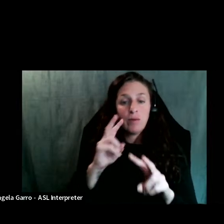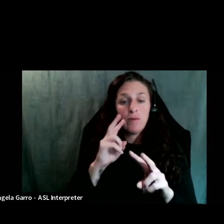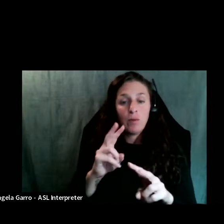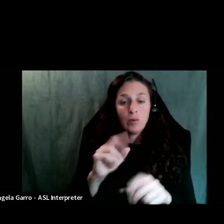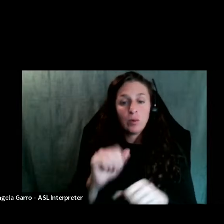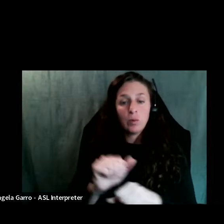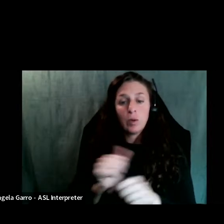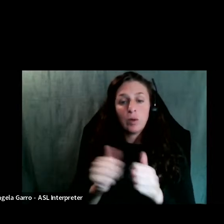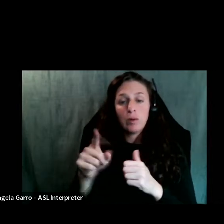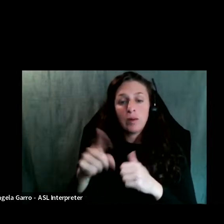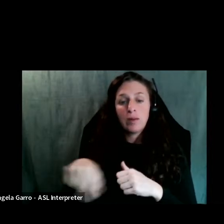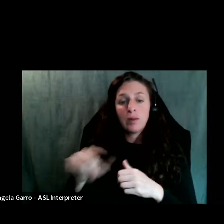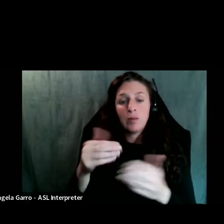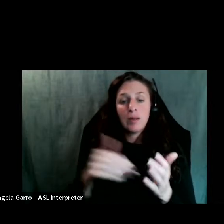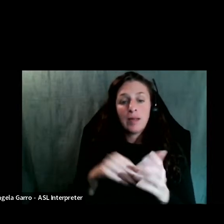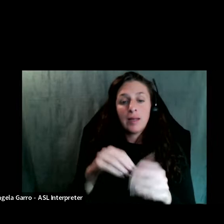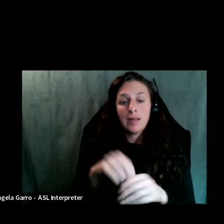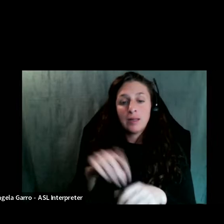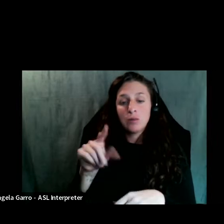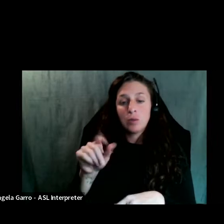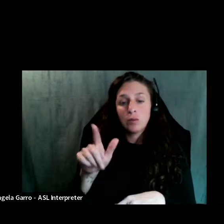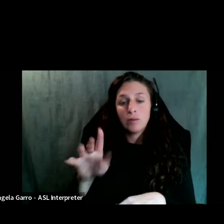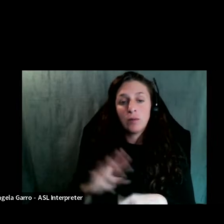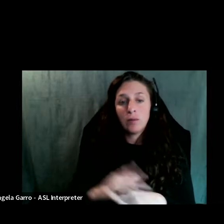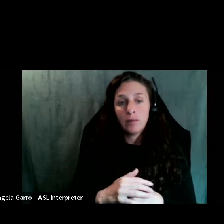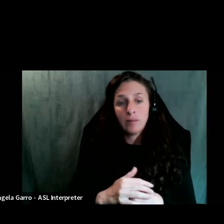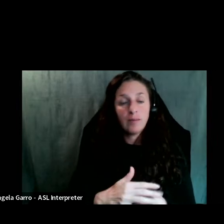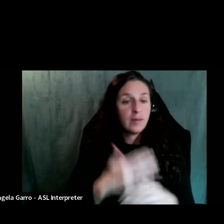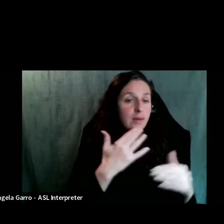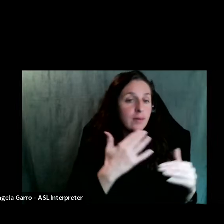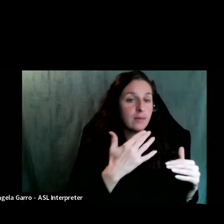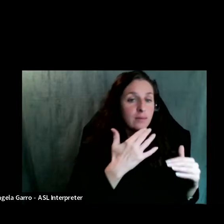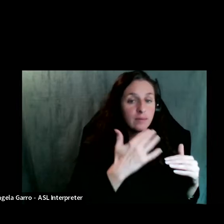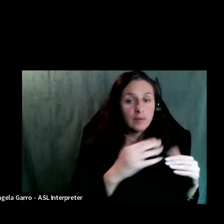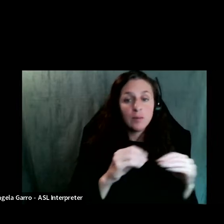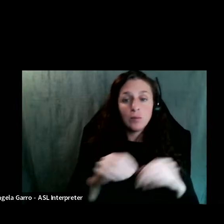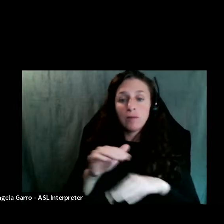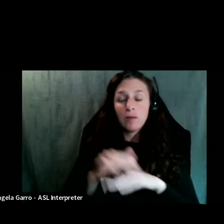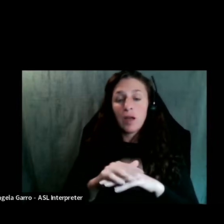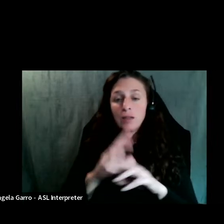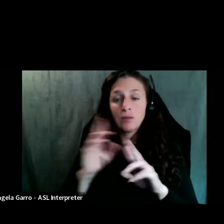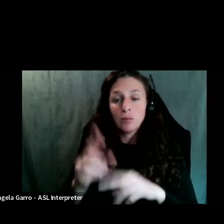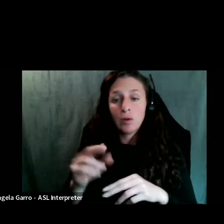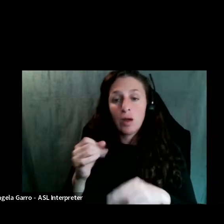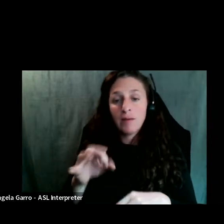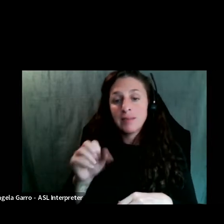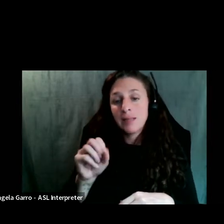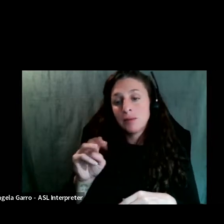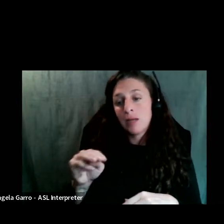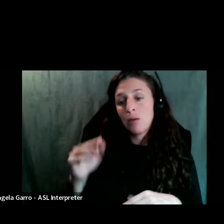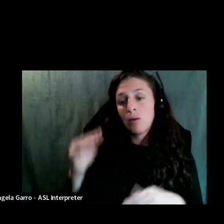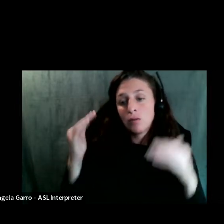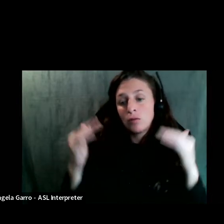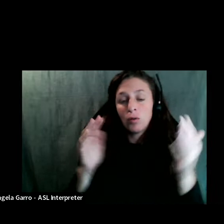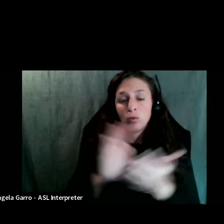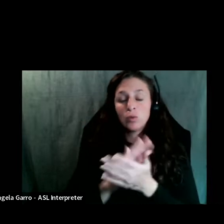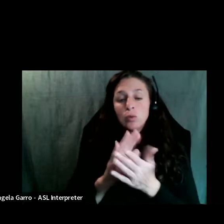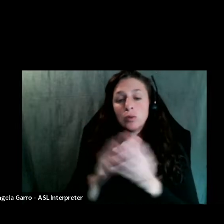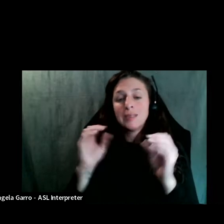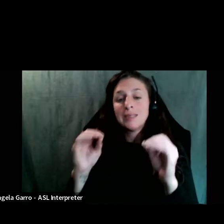working with you again in 2024. Thank you. Moving on to the report of San Mateo Adult School Teachers